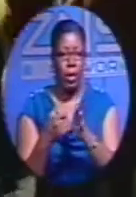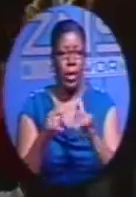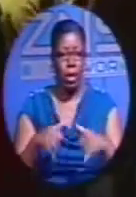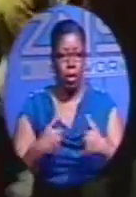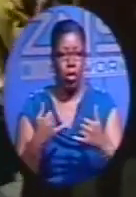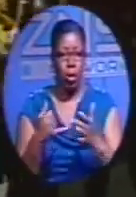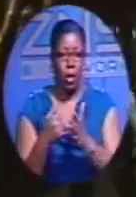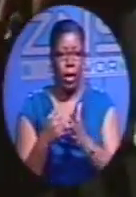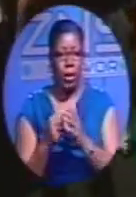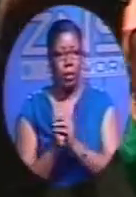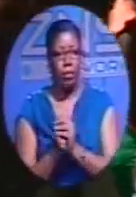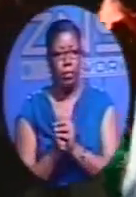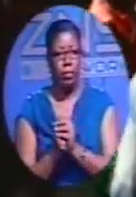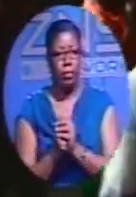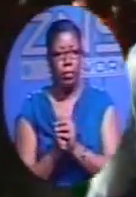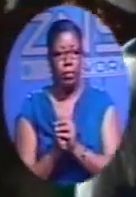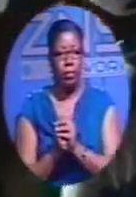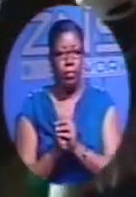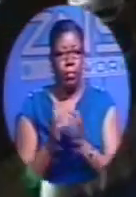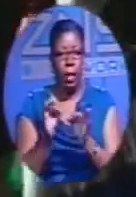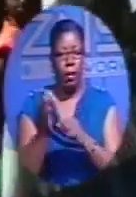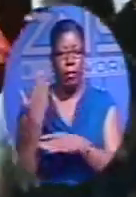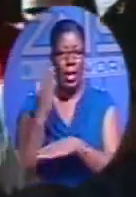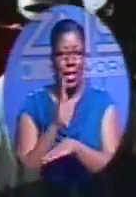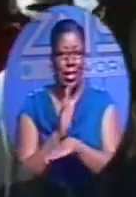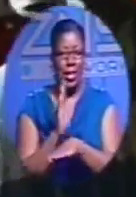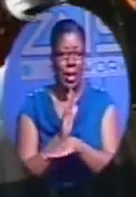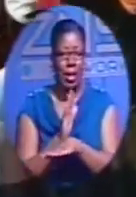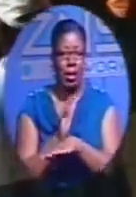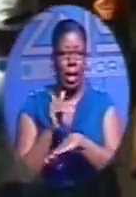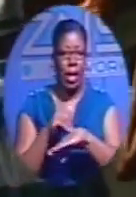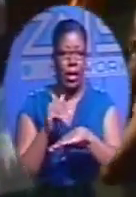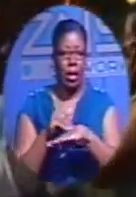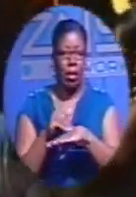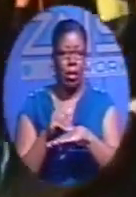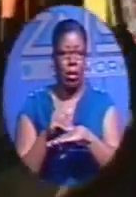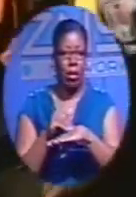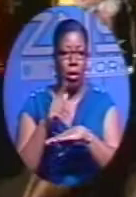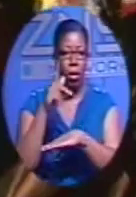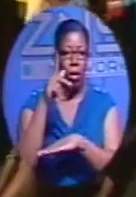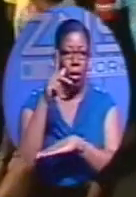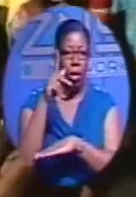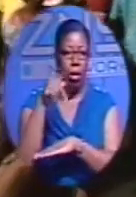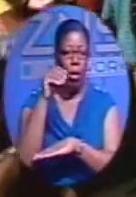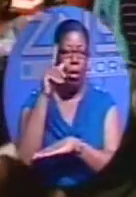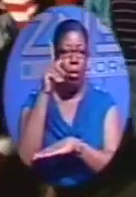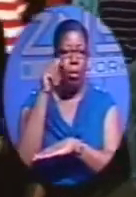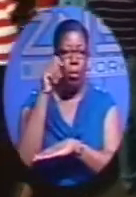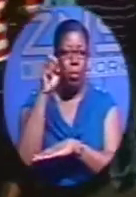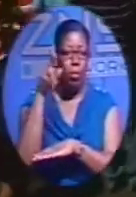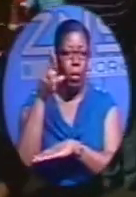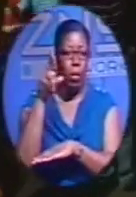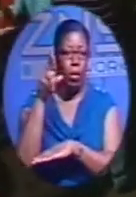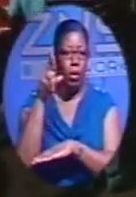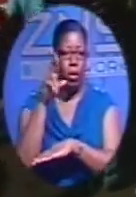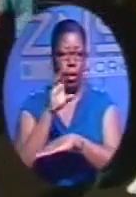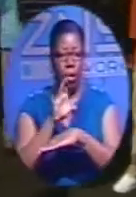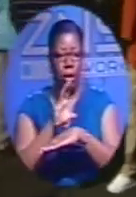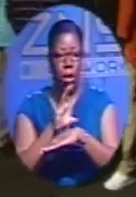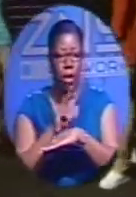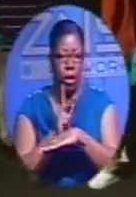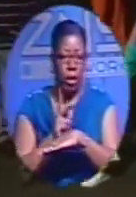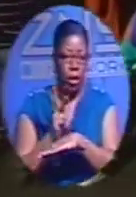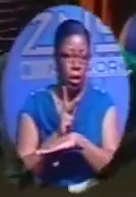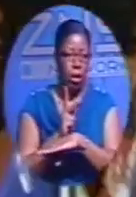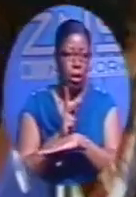it. Still talking sailing, if last night at Potoski Dock was any indication on how Cat Island Regatta will be, well, it will be